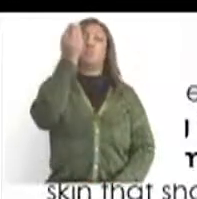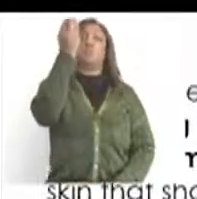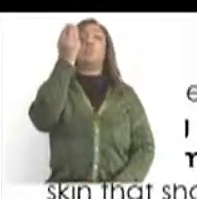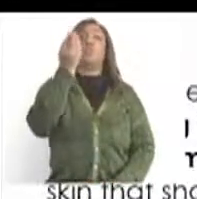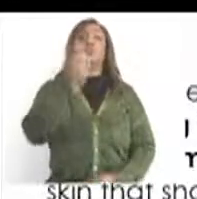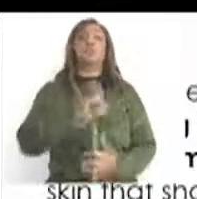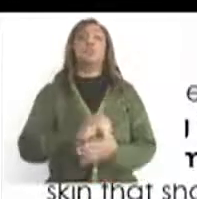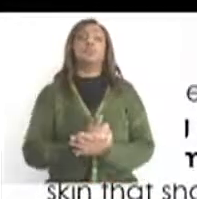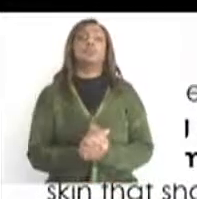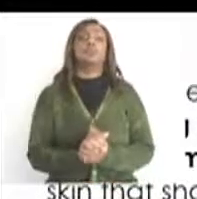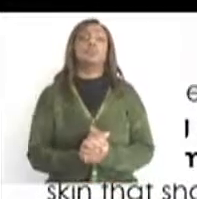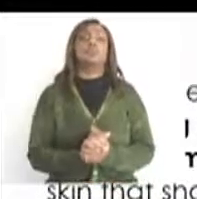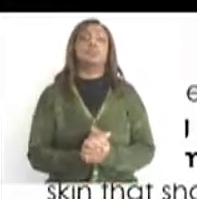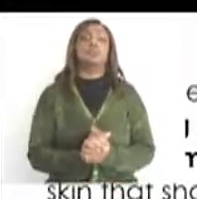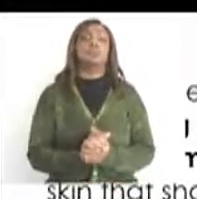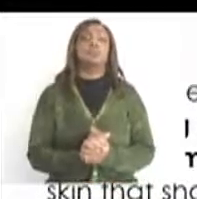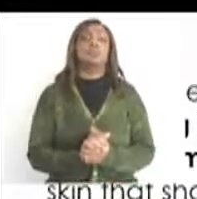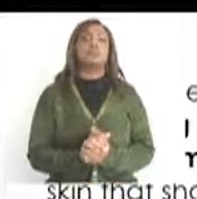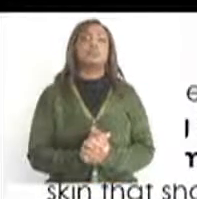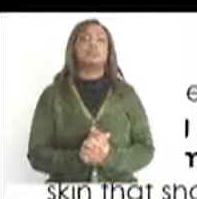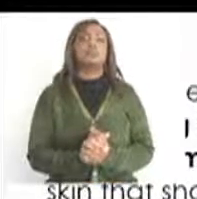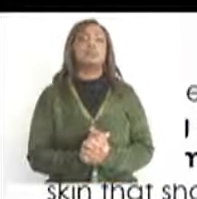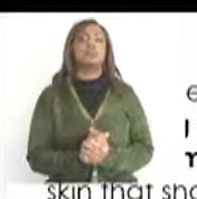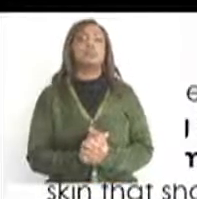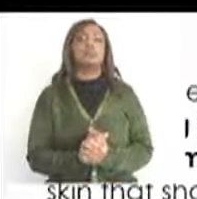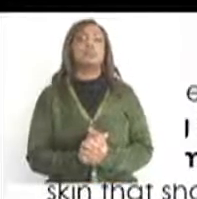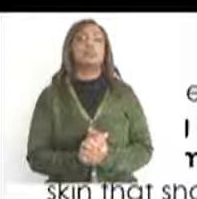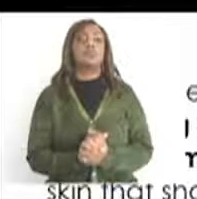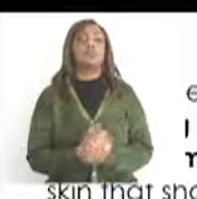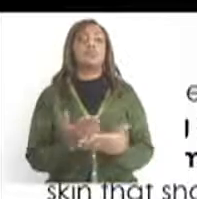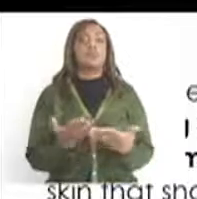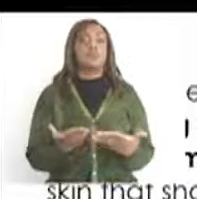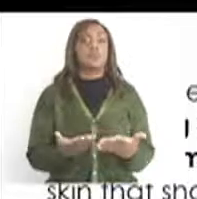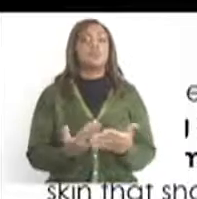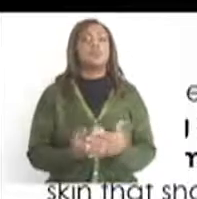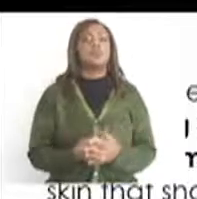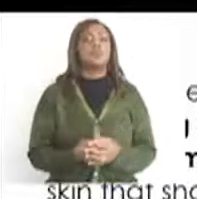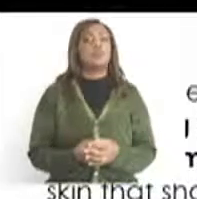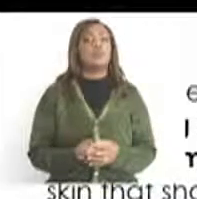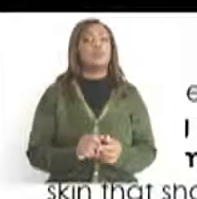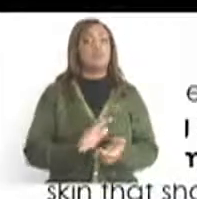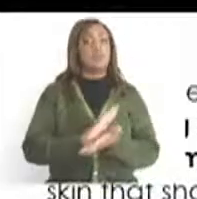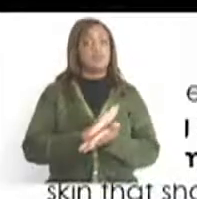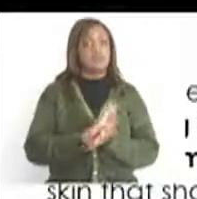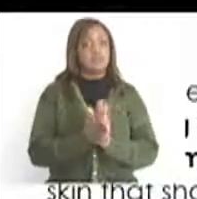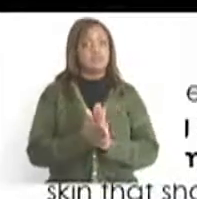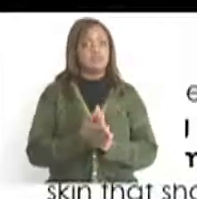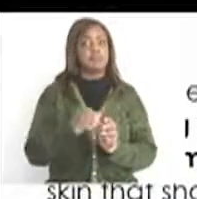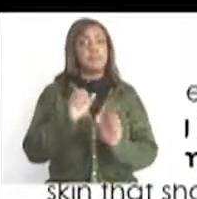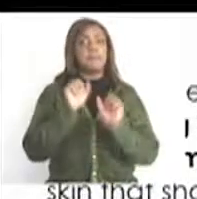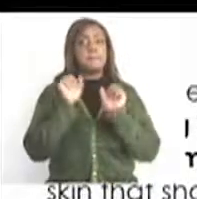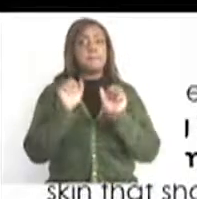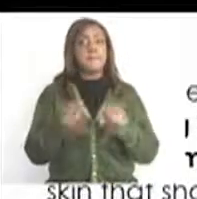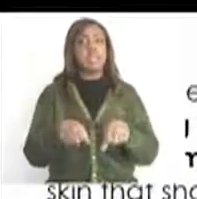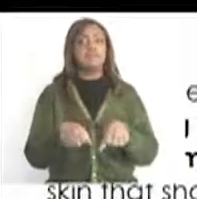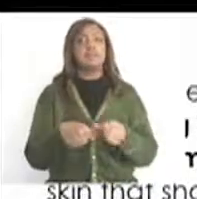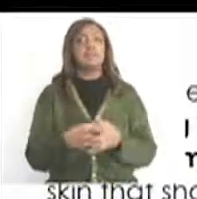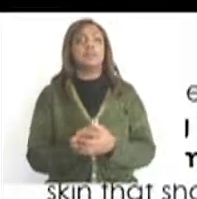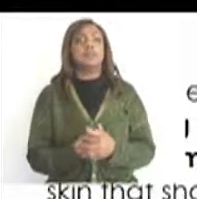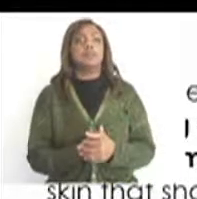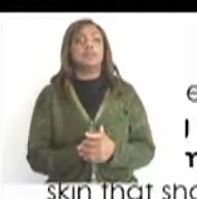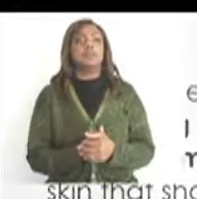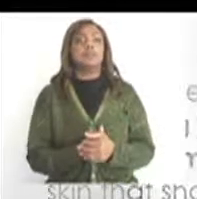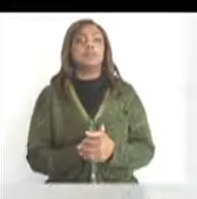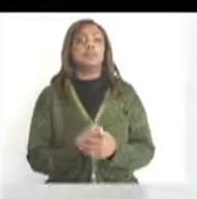on the face. Height, definitely you will get taller. That is an increase in height. We'll be right